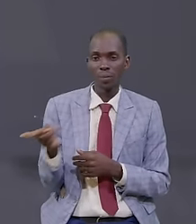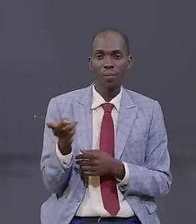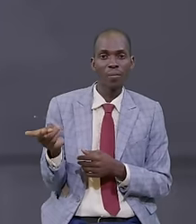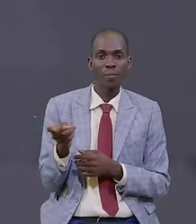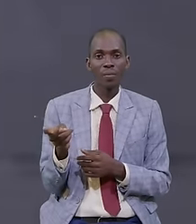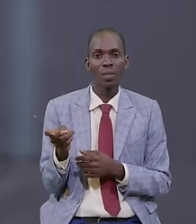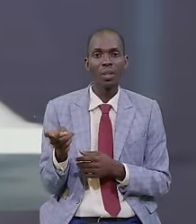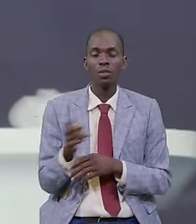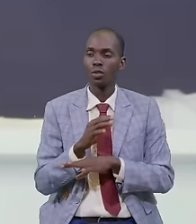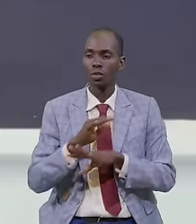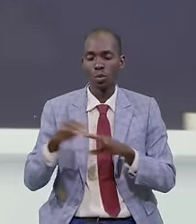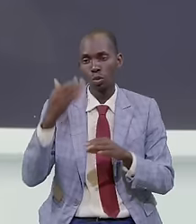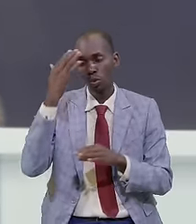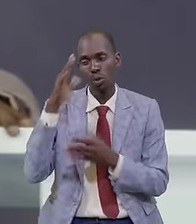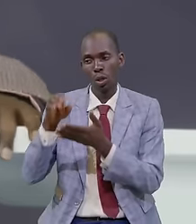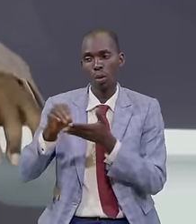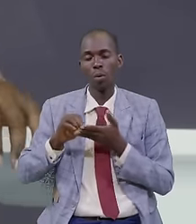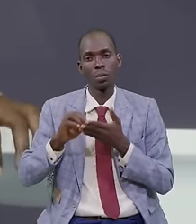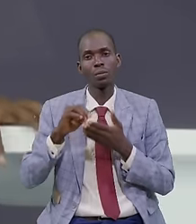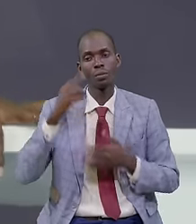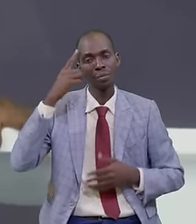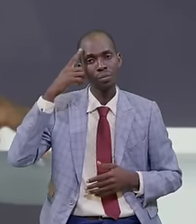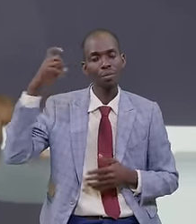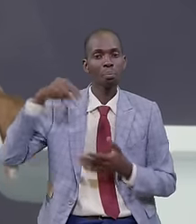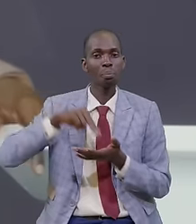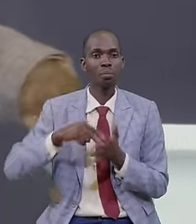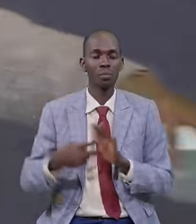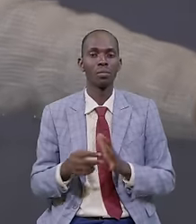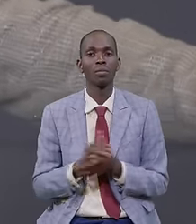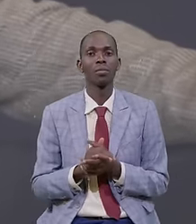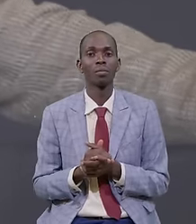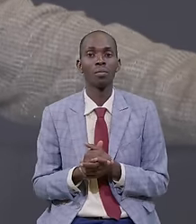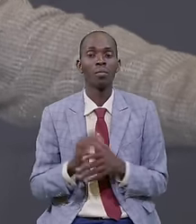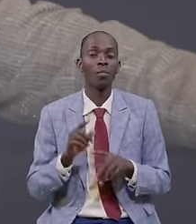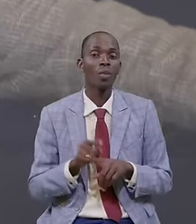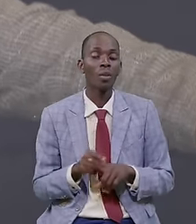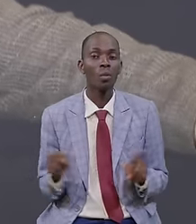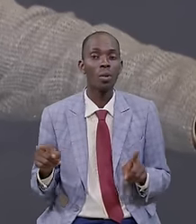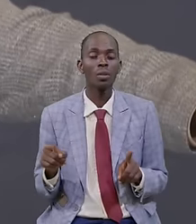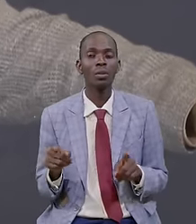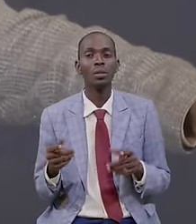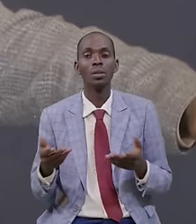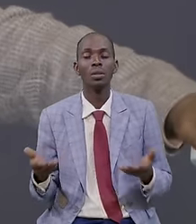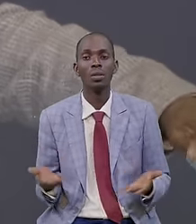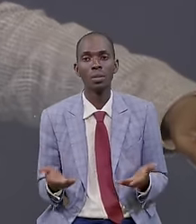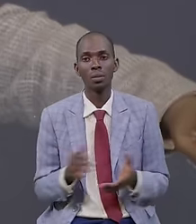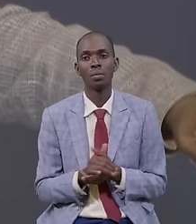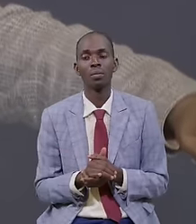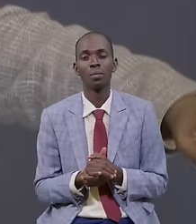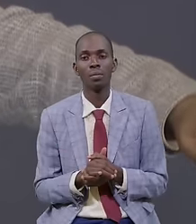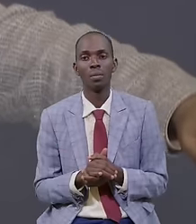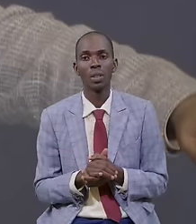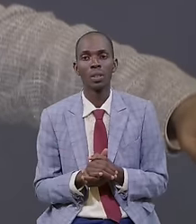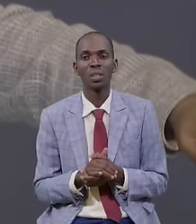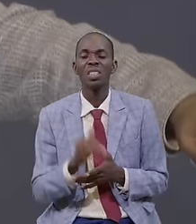He had the interpretation. And now Pharaoh had a dream. It's like God